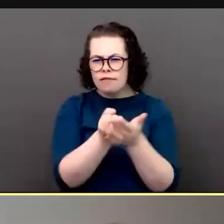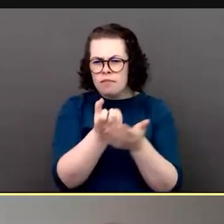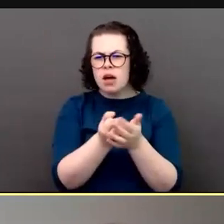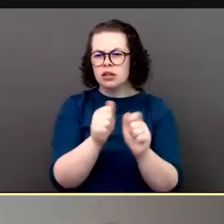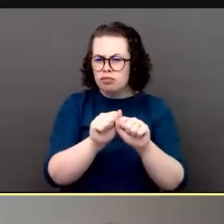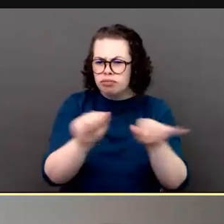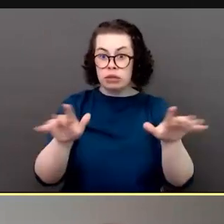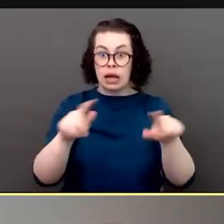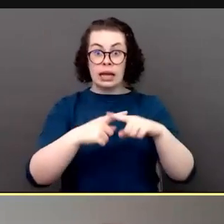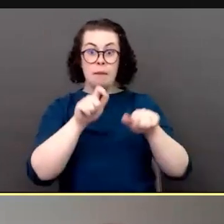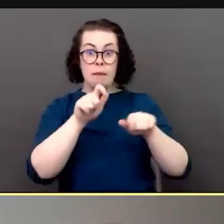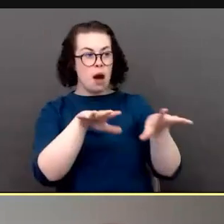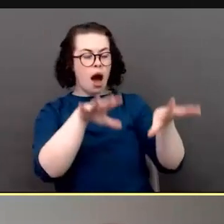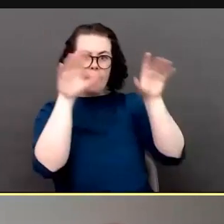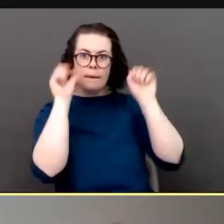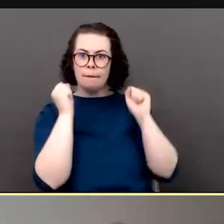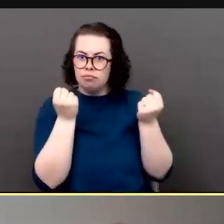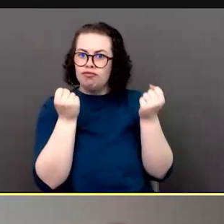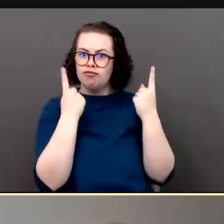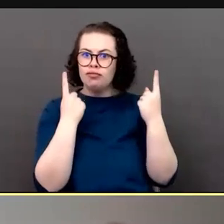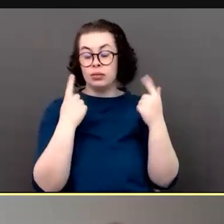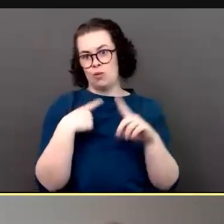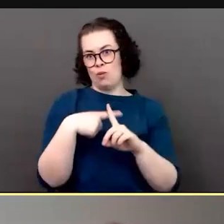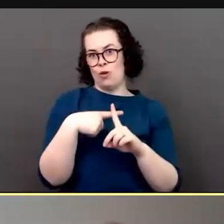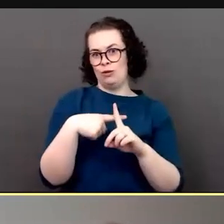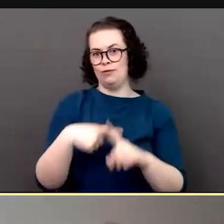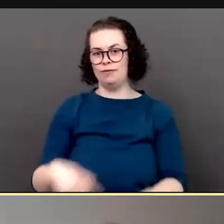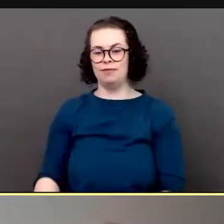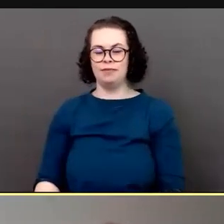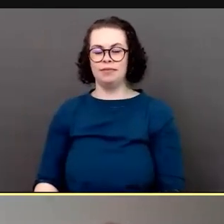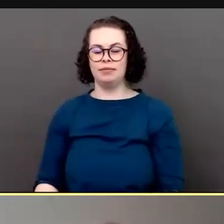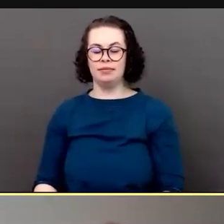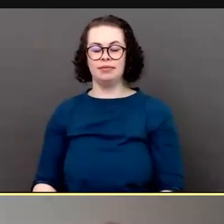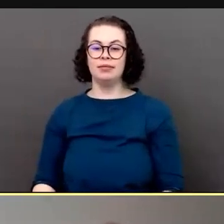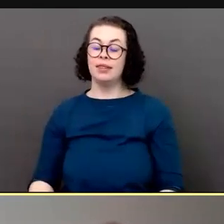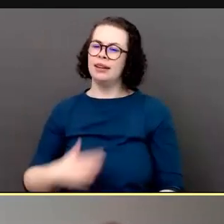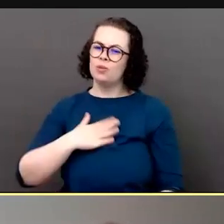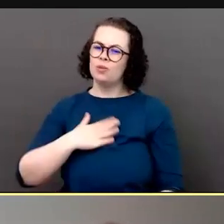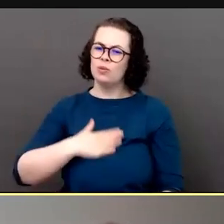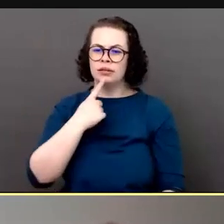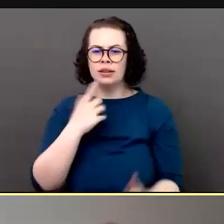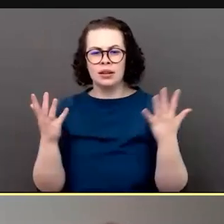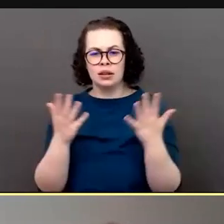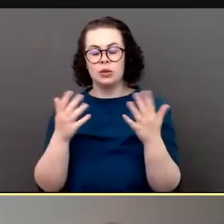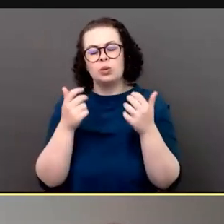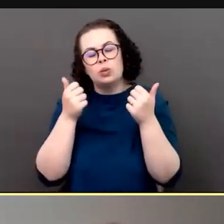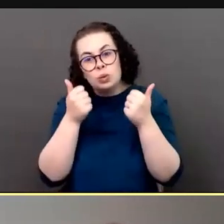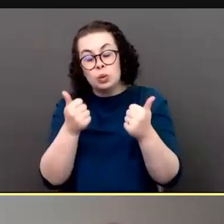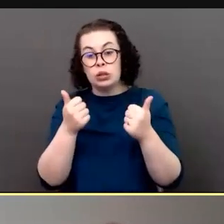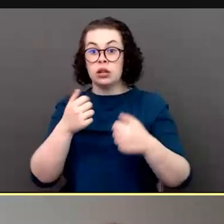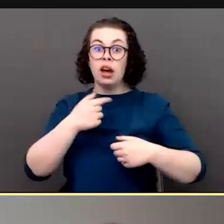And just to mention one more time that it's really good to see the positive outcome of the